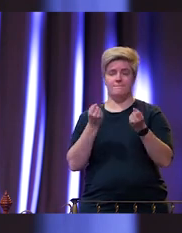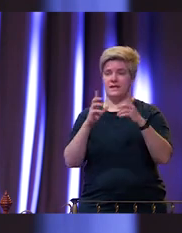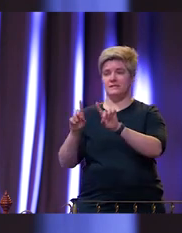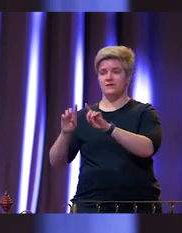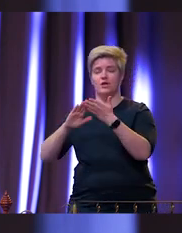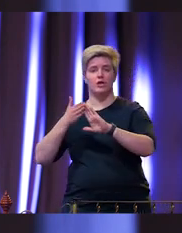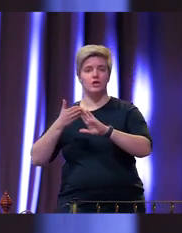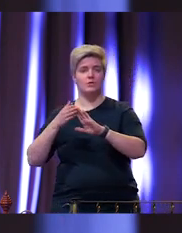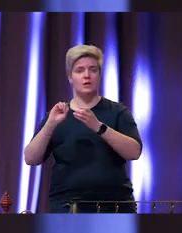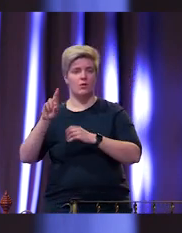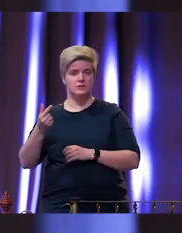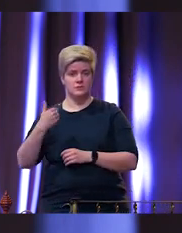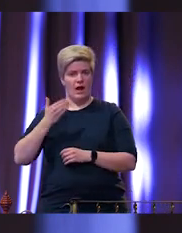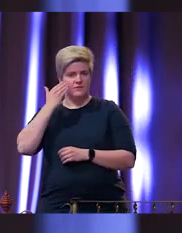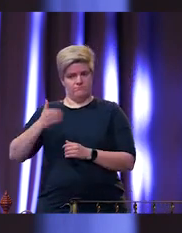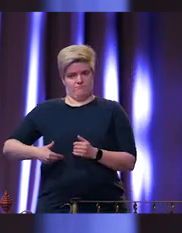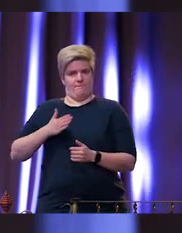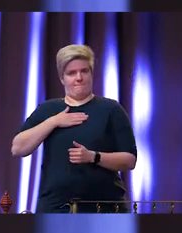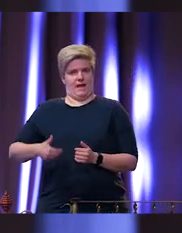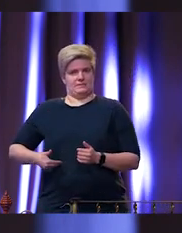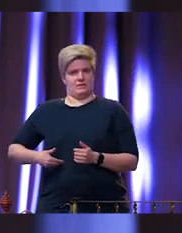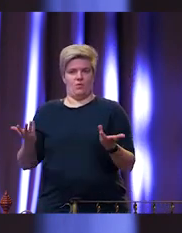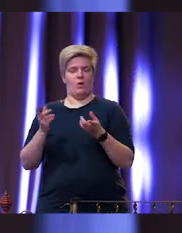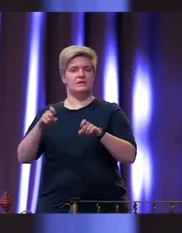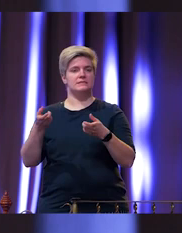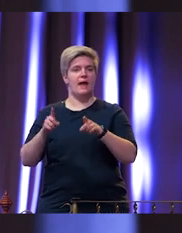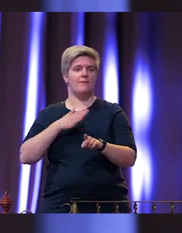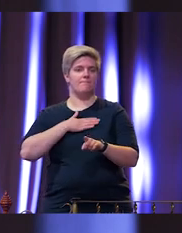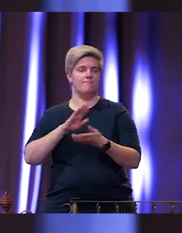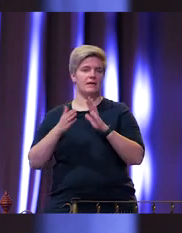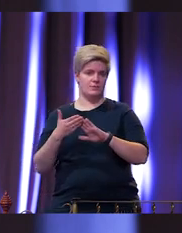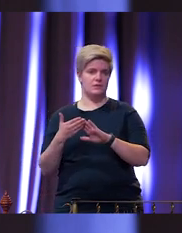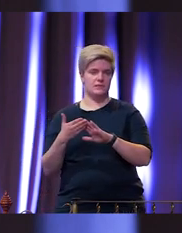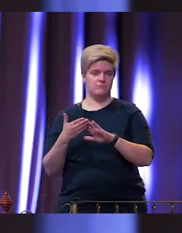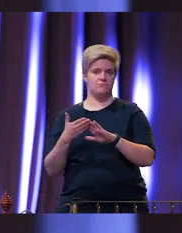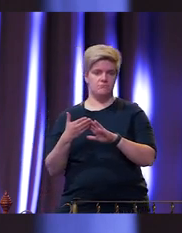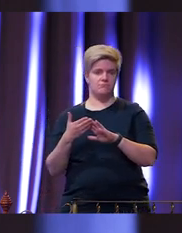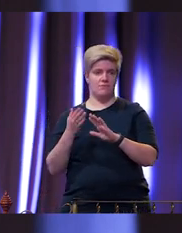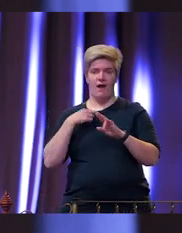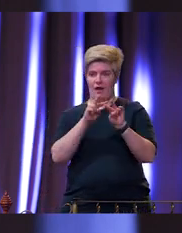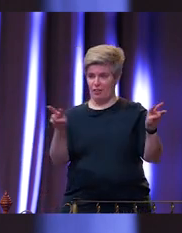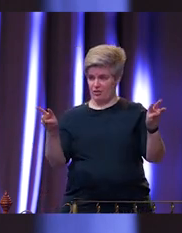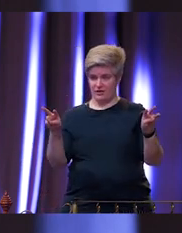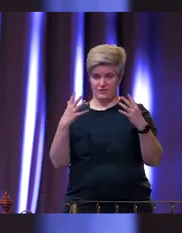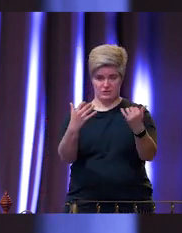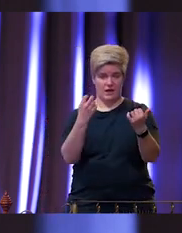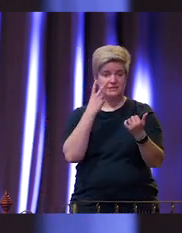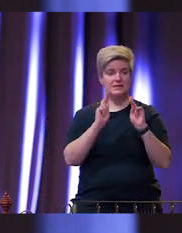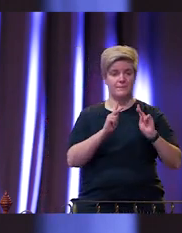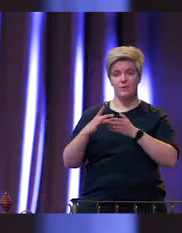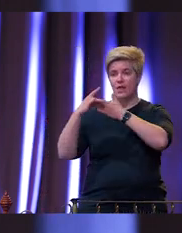I have my own sense of what needs to happen within my own community, right? And as, you know, I look out into this crowd and see folks that are leaders of